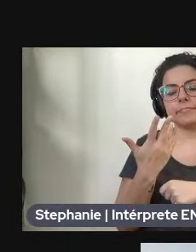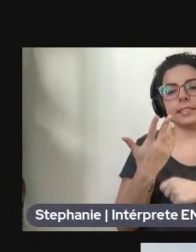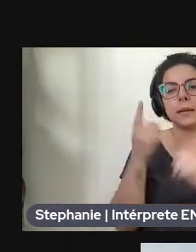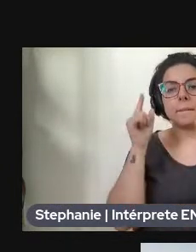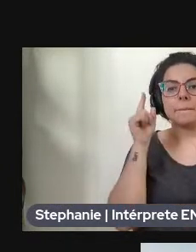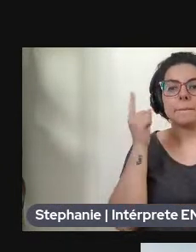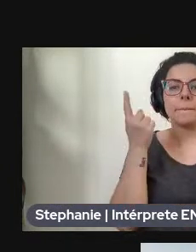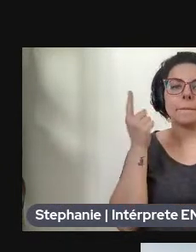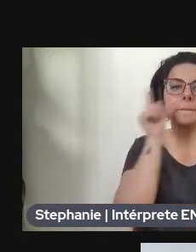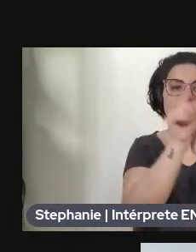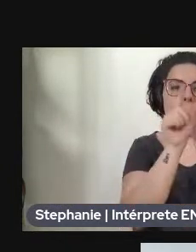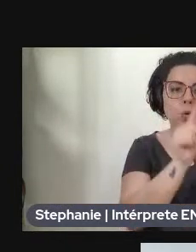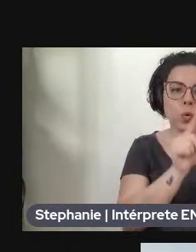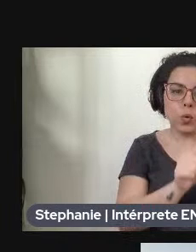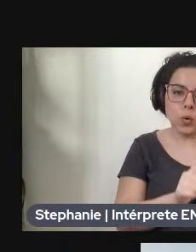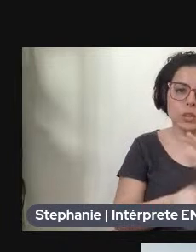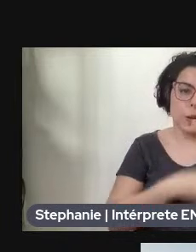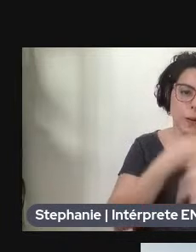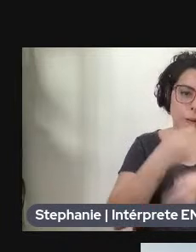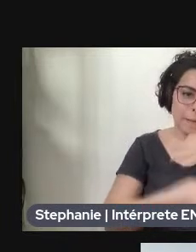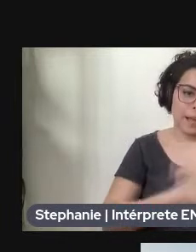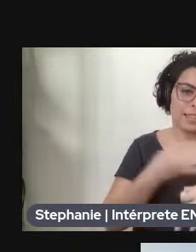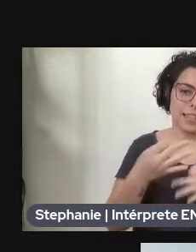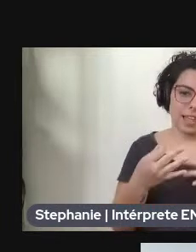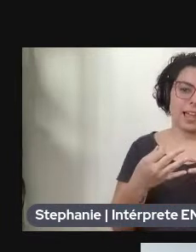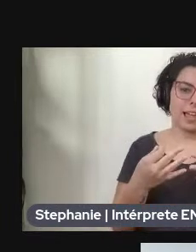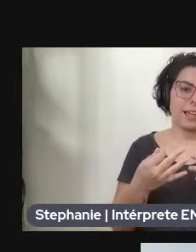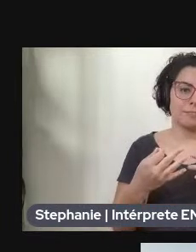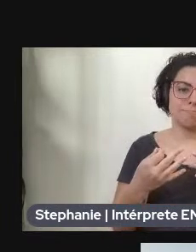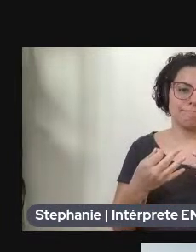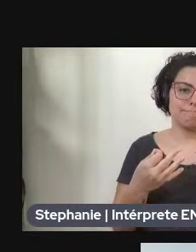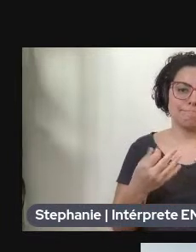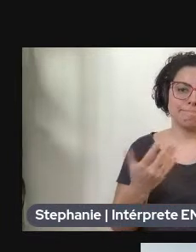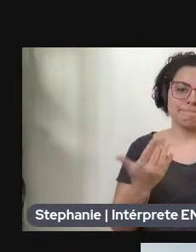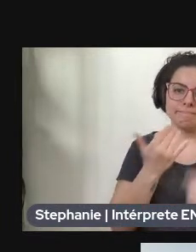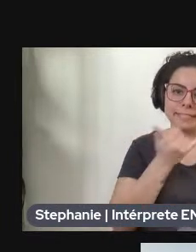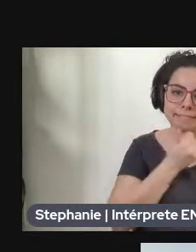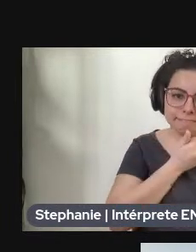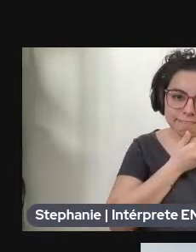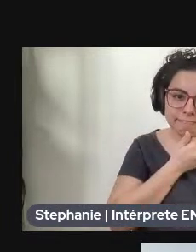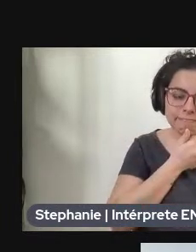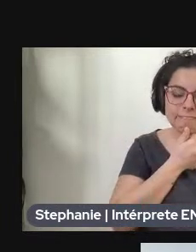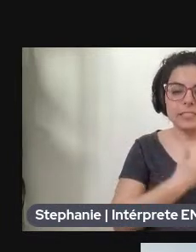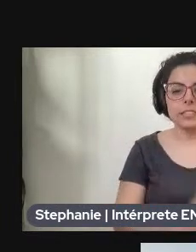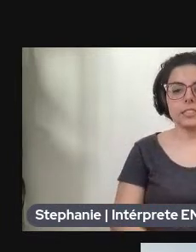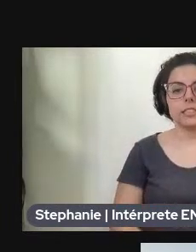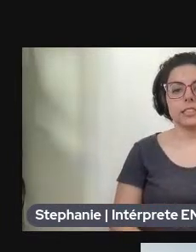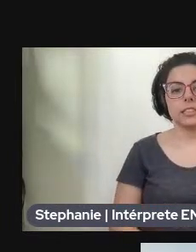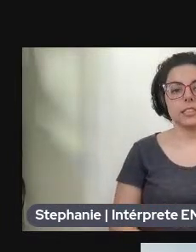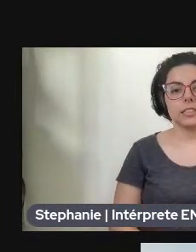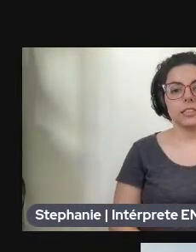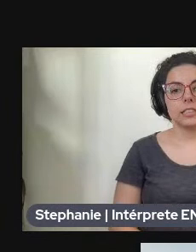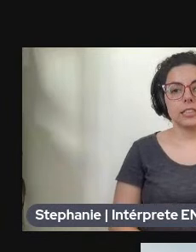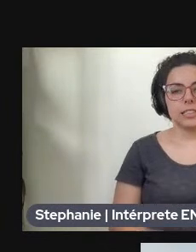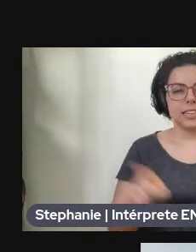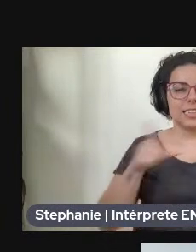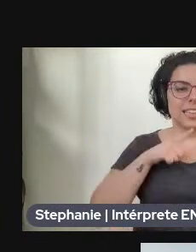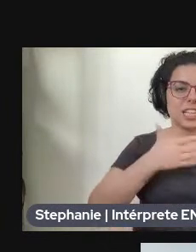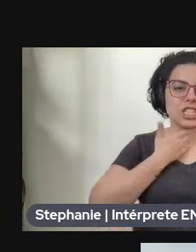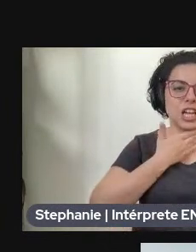to make you the questions that are that were posted in the